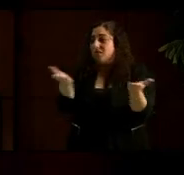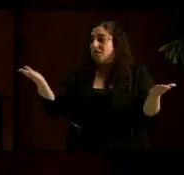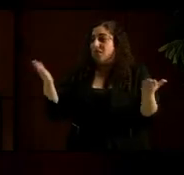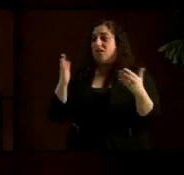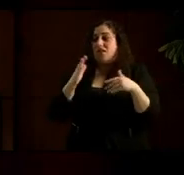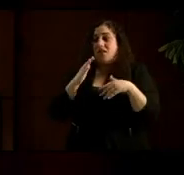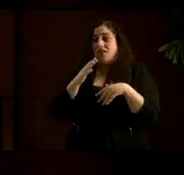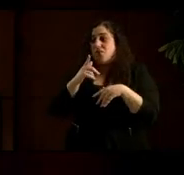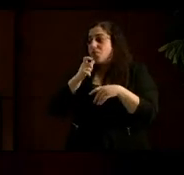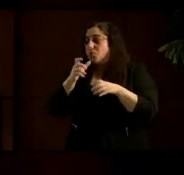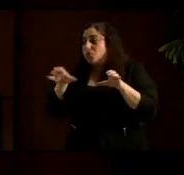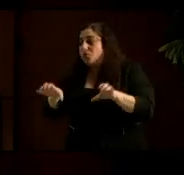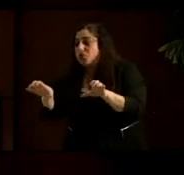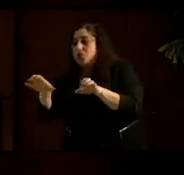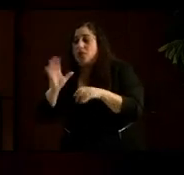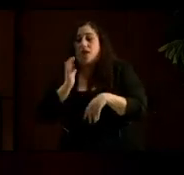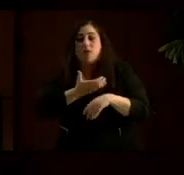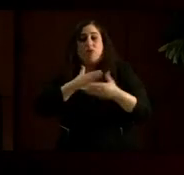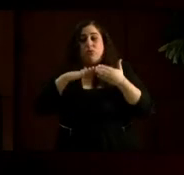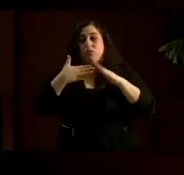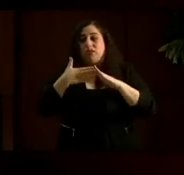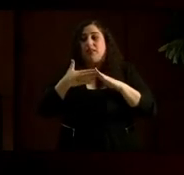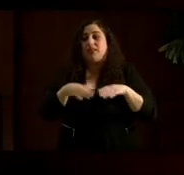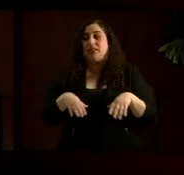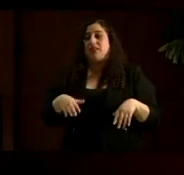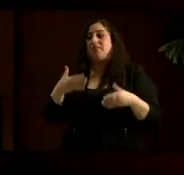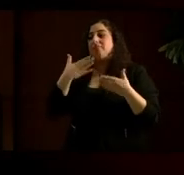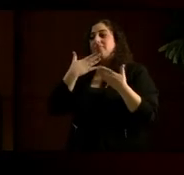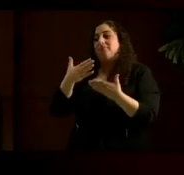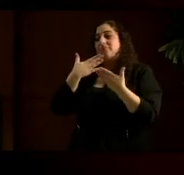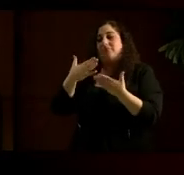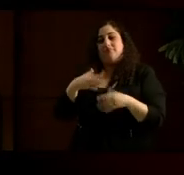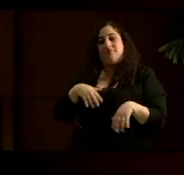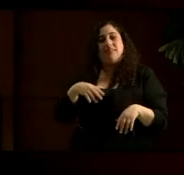to our community. Mil gracias.